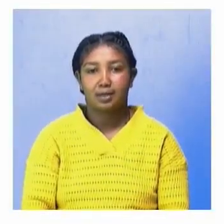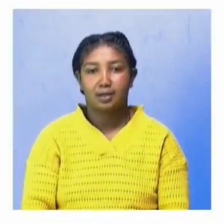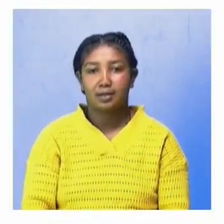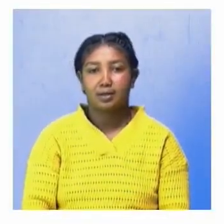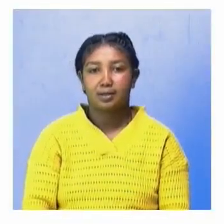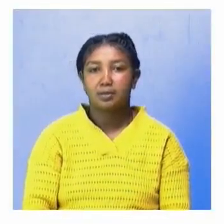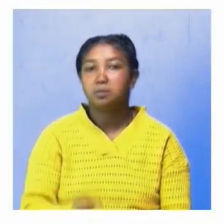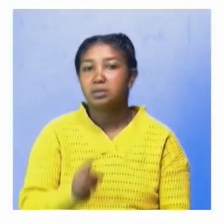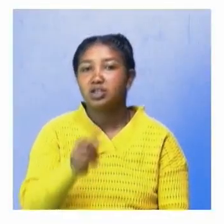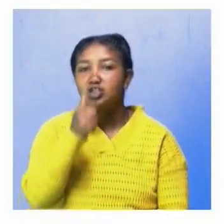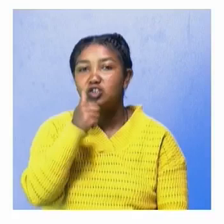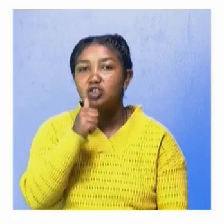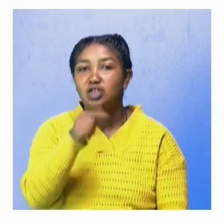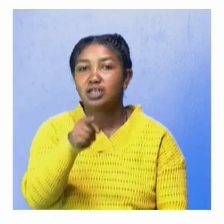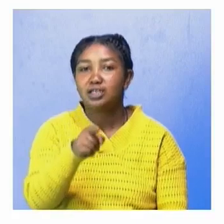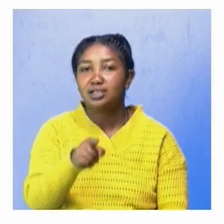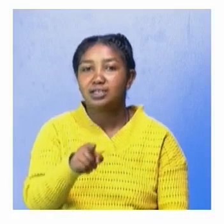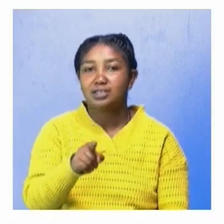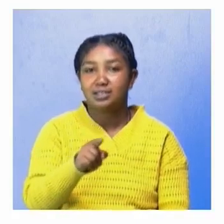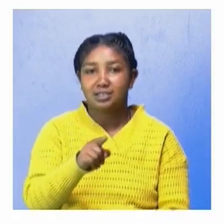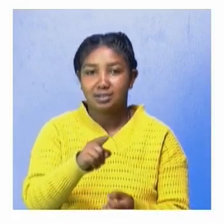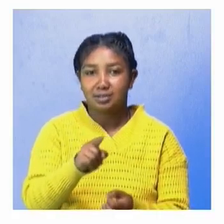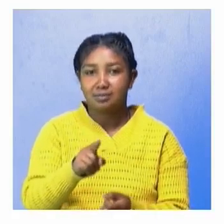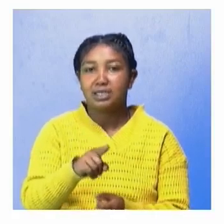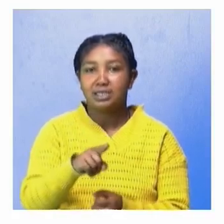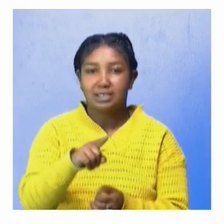What can I say? Studies.